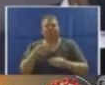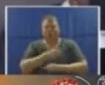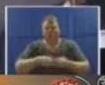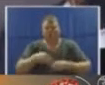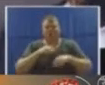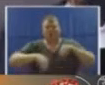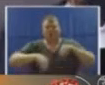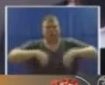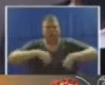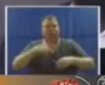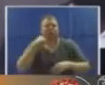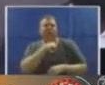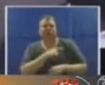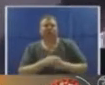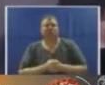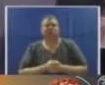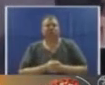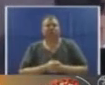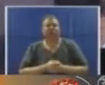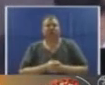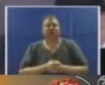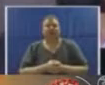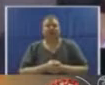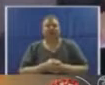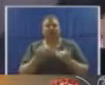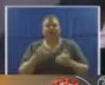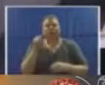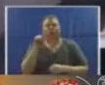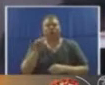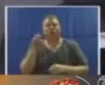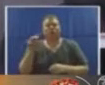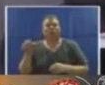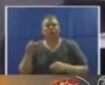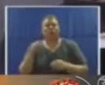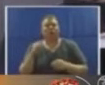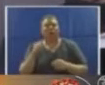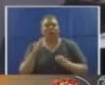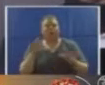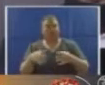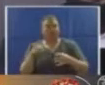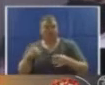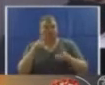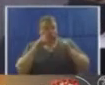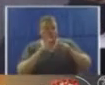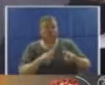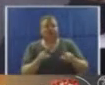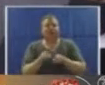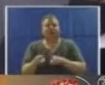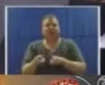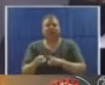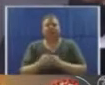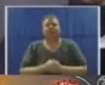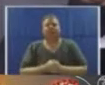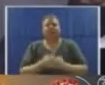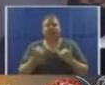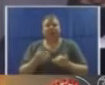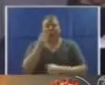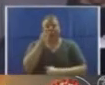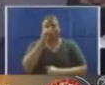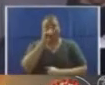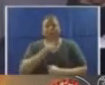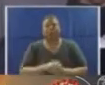then referred to the Zondo Commission, which has been dealt with by it. Now, what is good news? Good news arising from